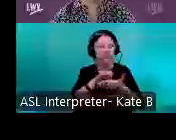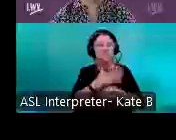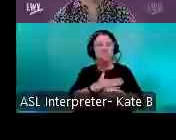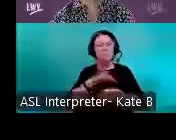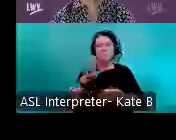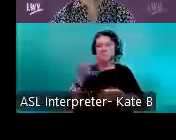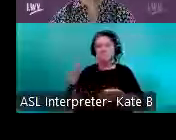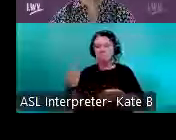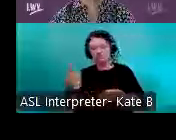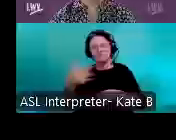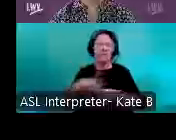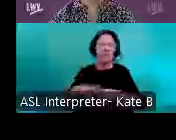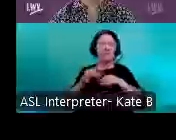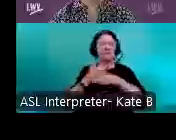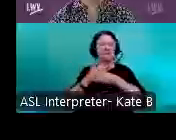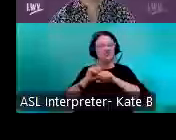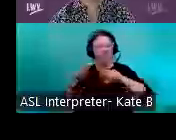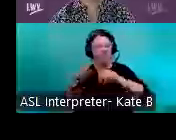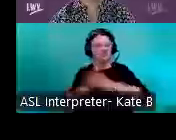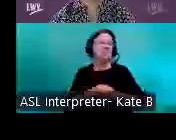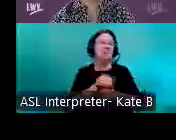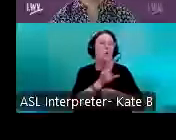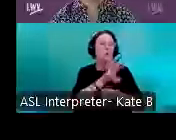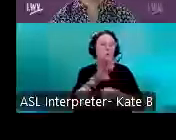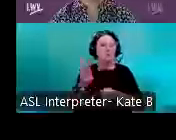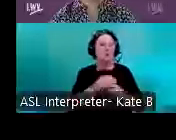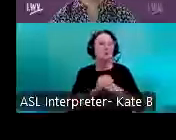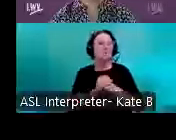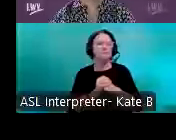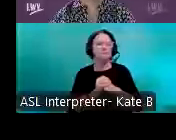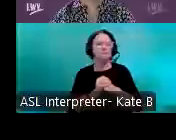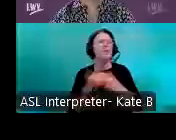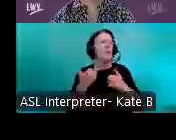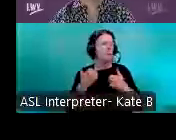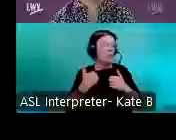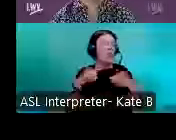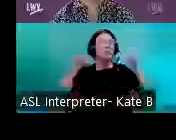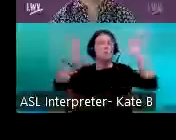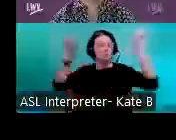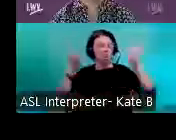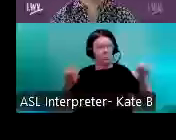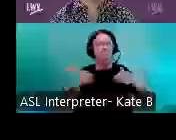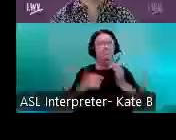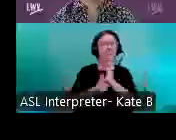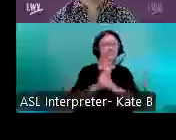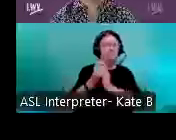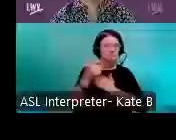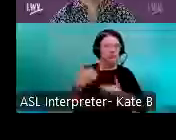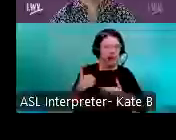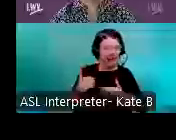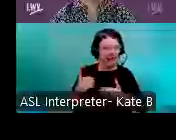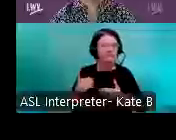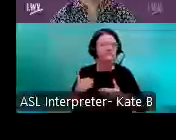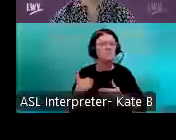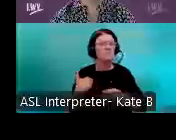like us and share what we have, our website. And we do have materials, any of the fact sheets you